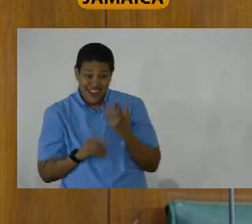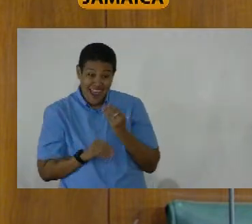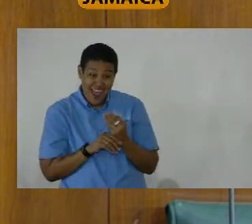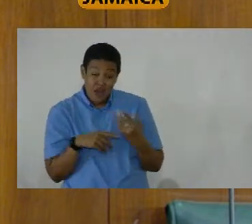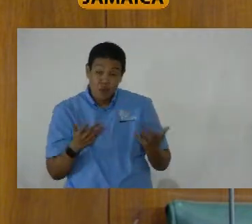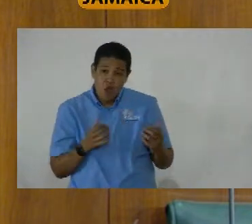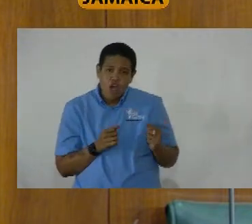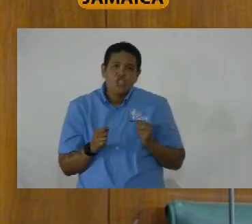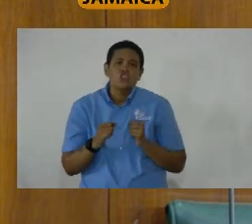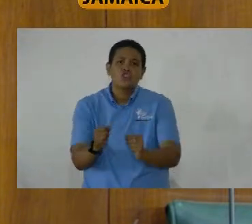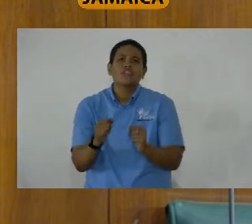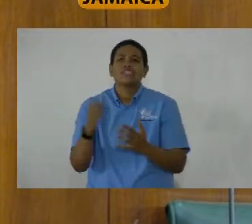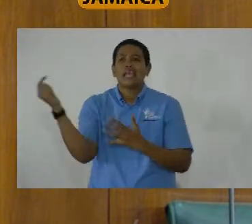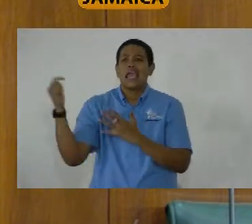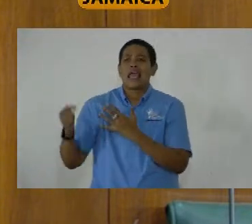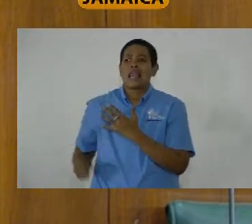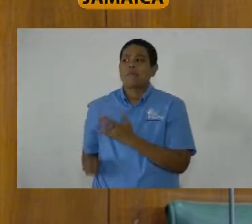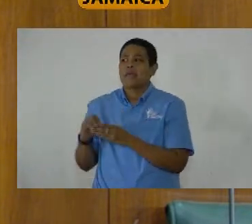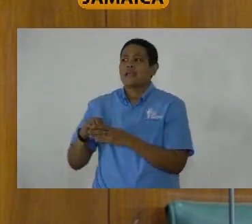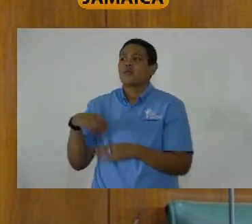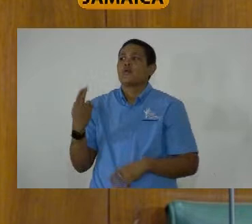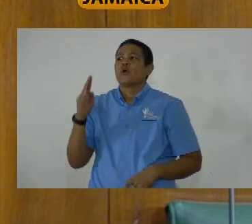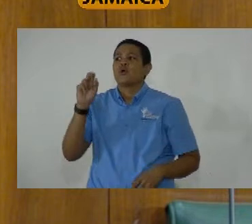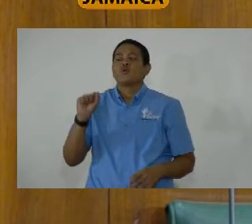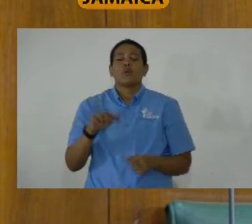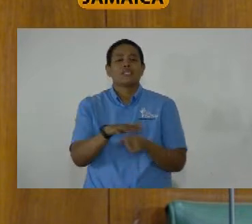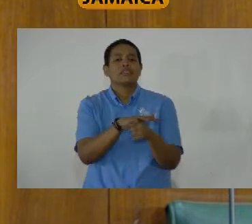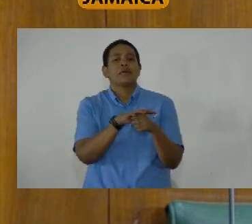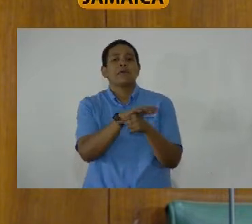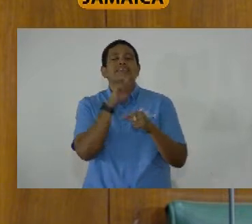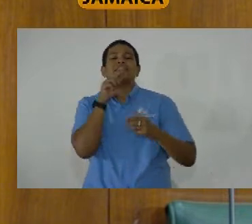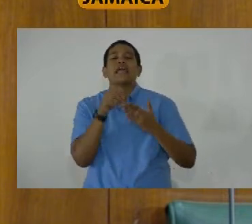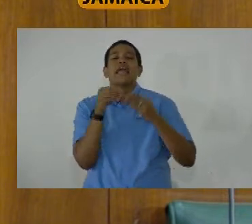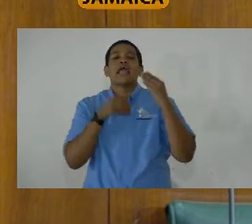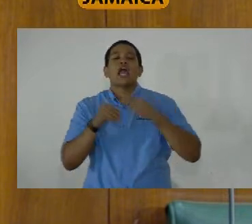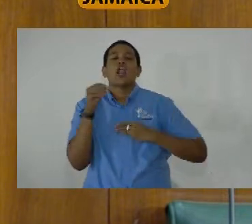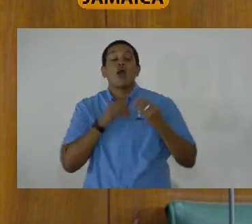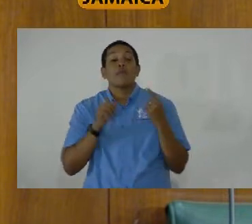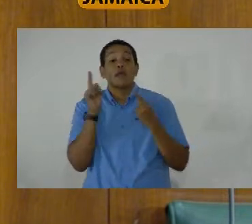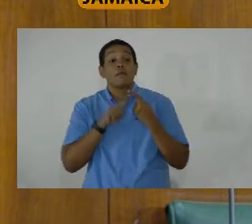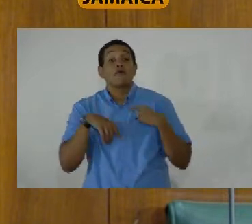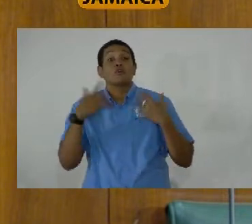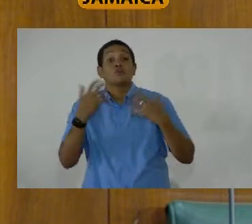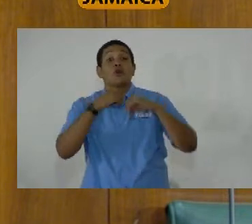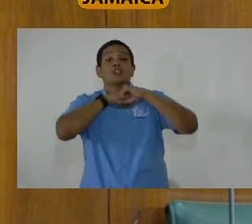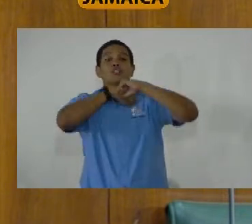strategic element in U.S. domestic economic and